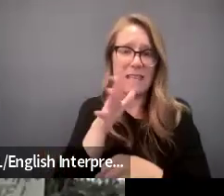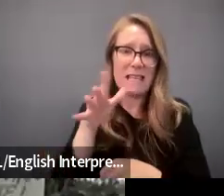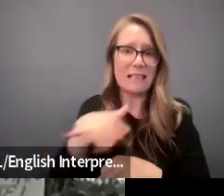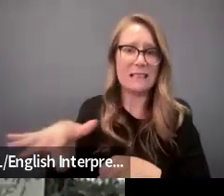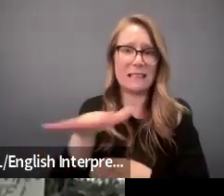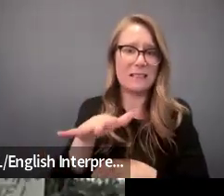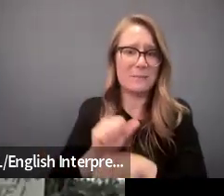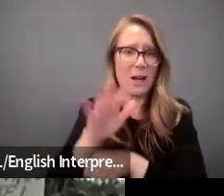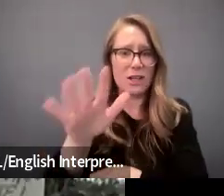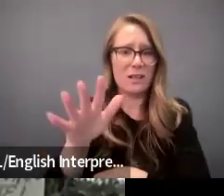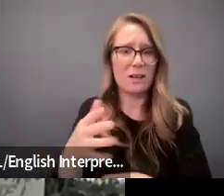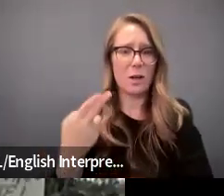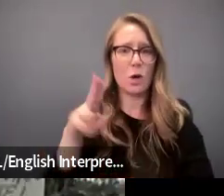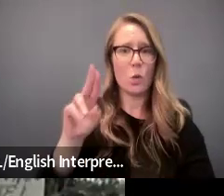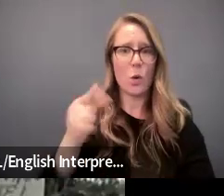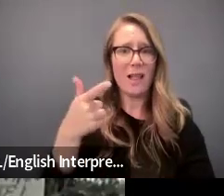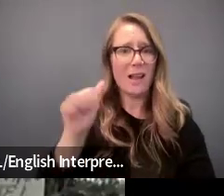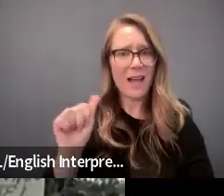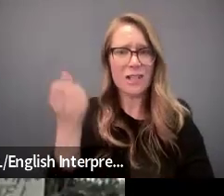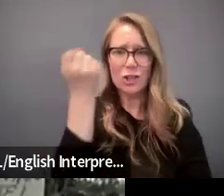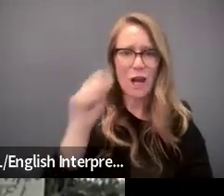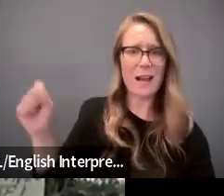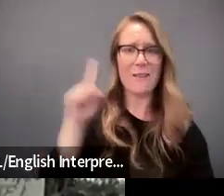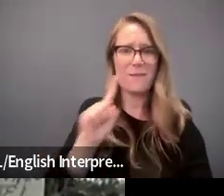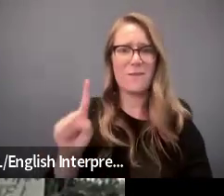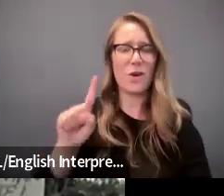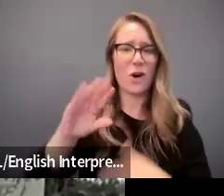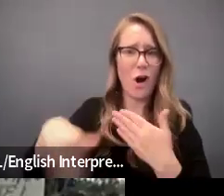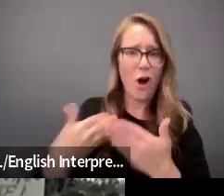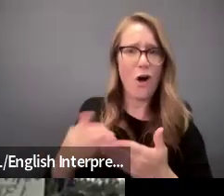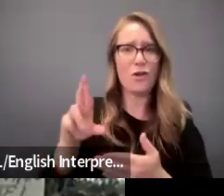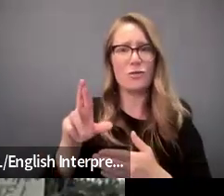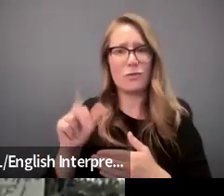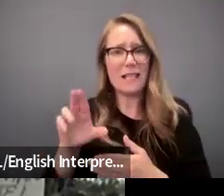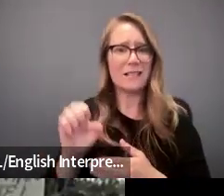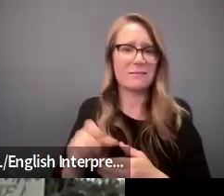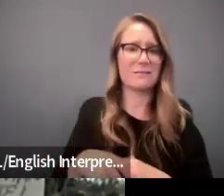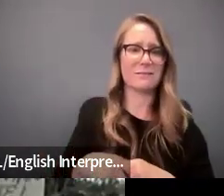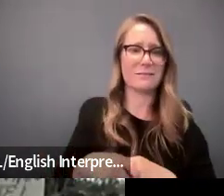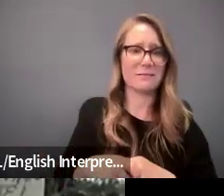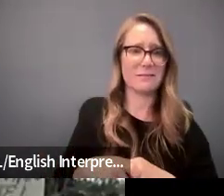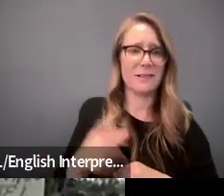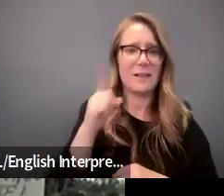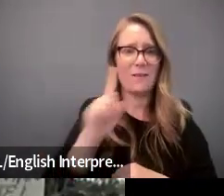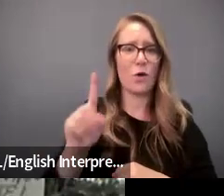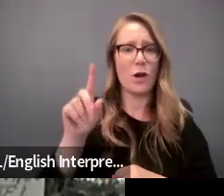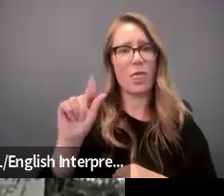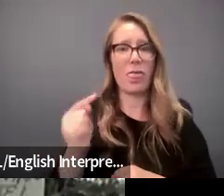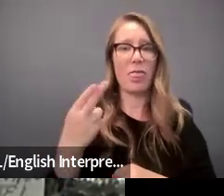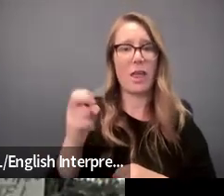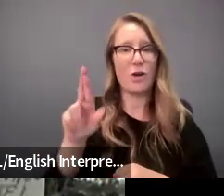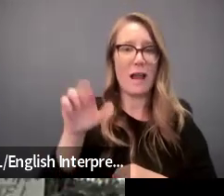history. Huelga, strike, por la raza toda, afuera de la raza nada.